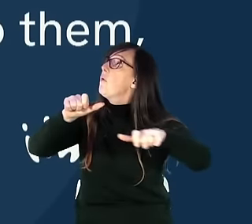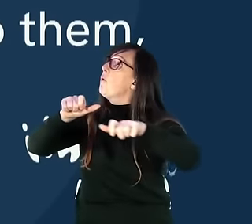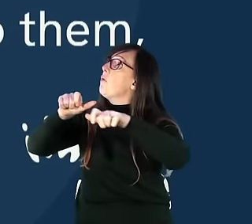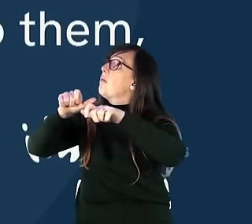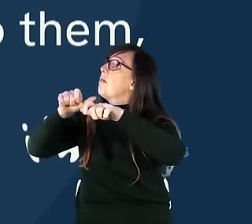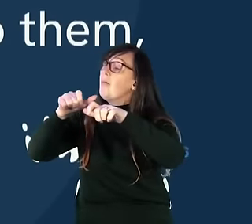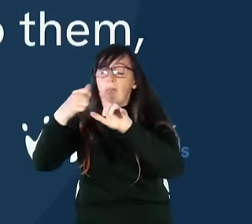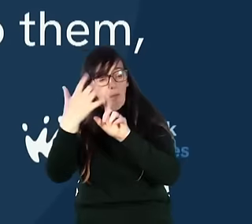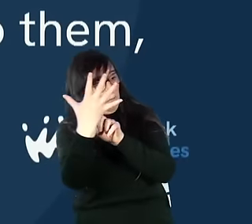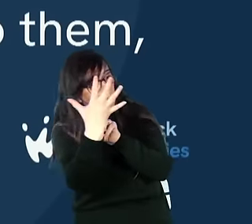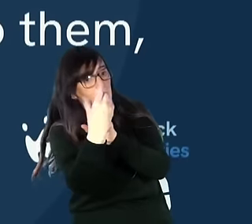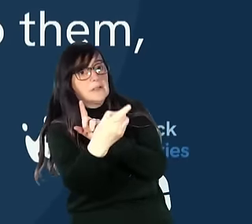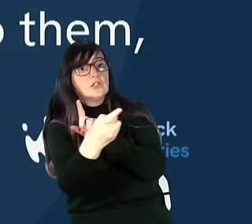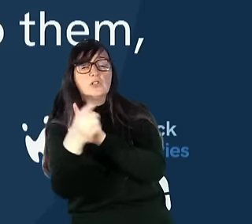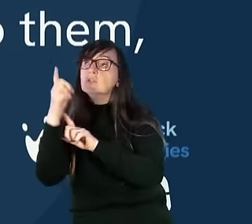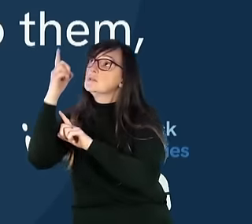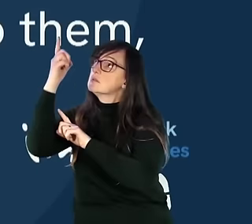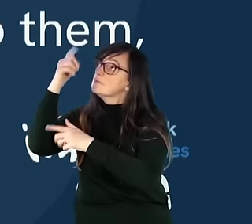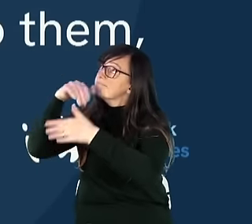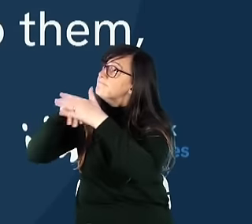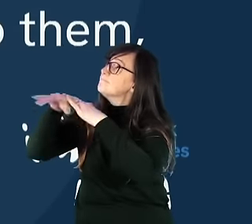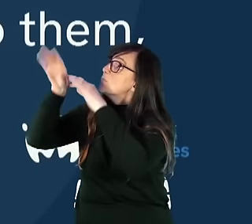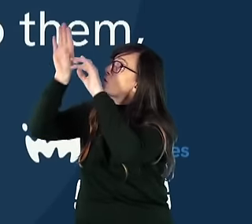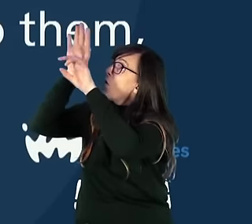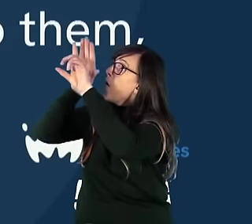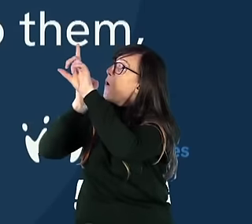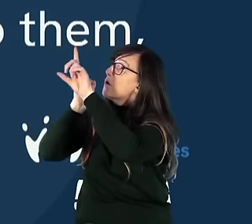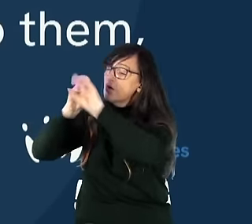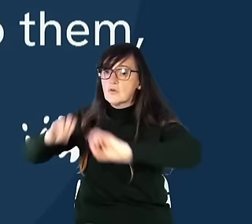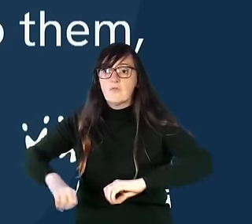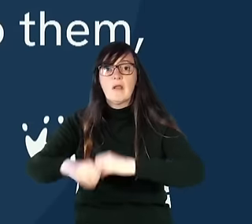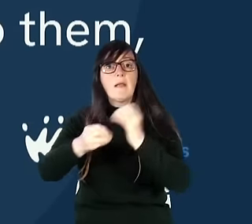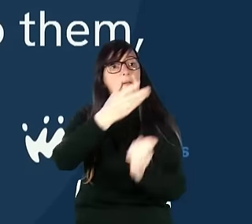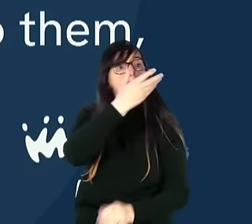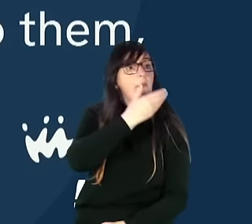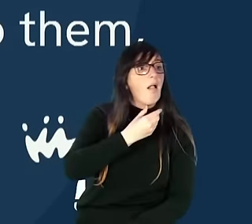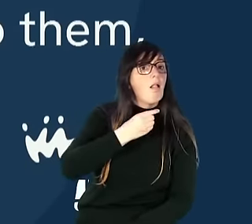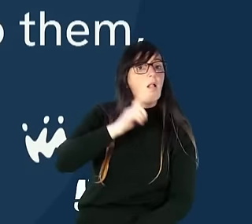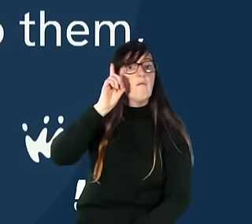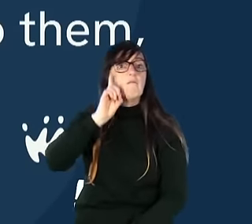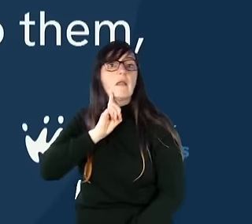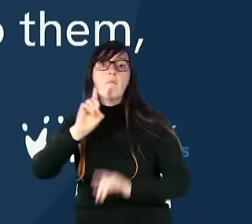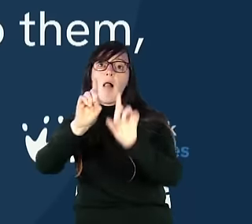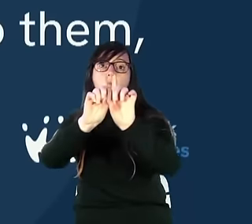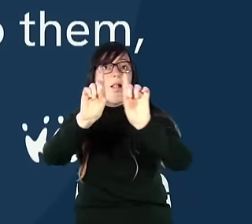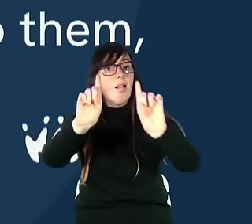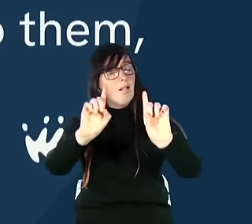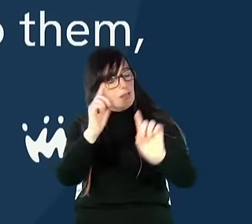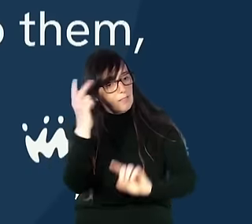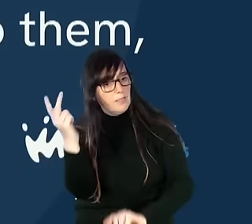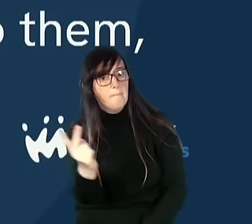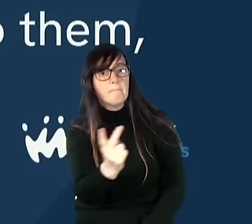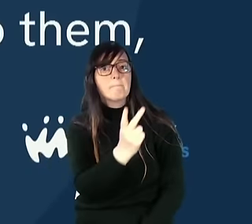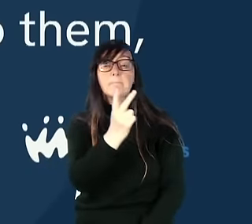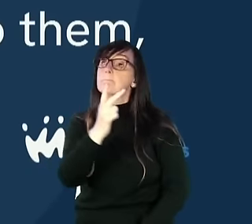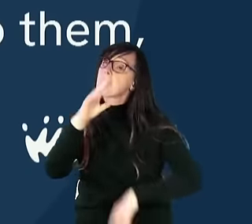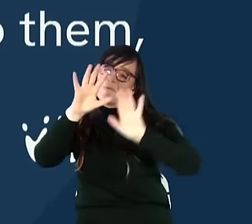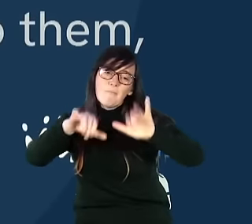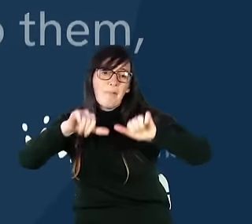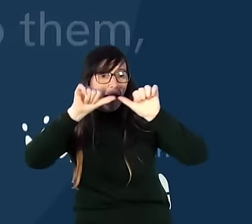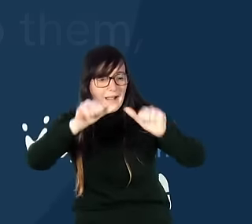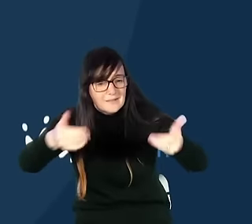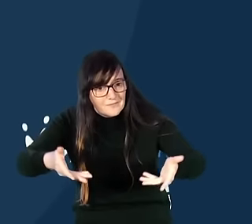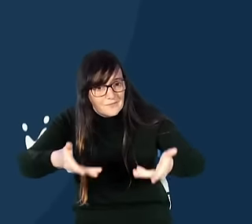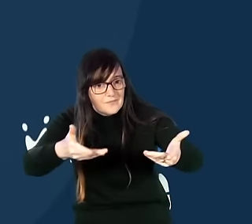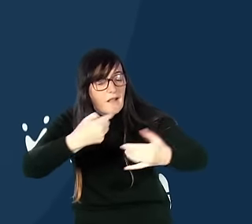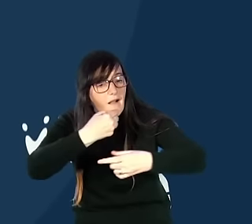God, he created them, male and female. He created them. God blessed them and said to